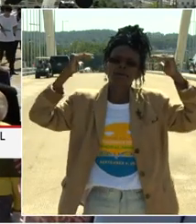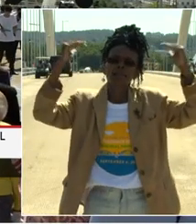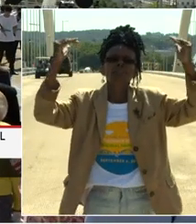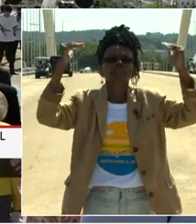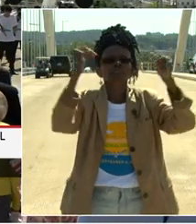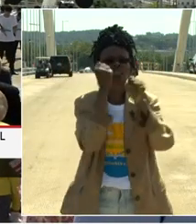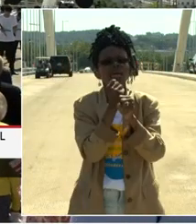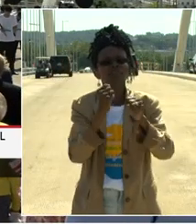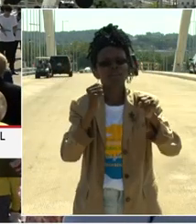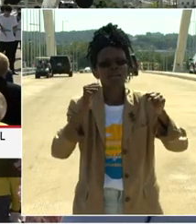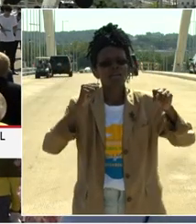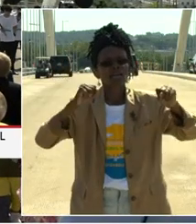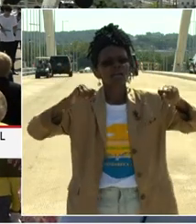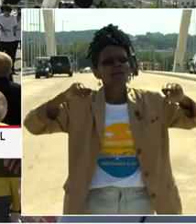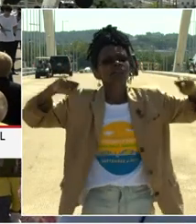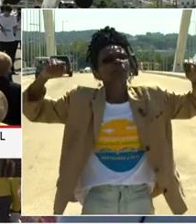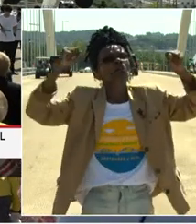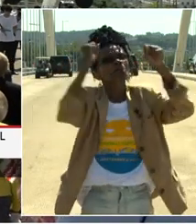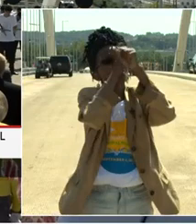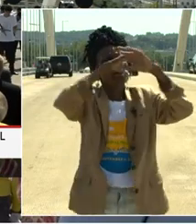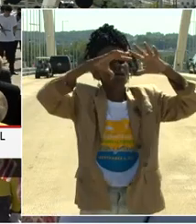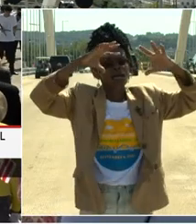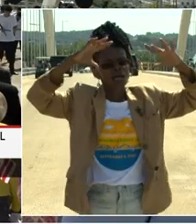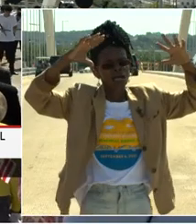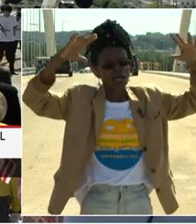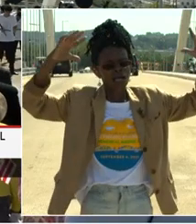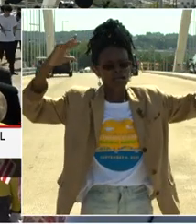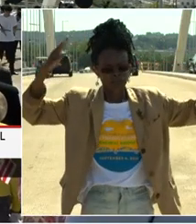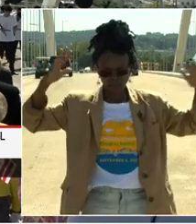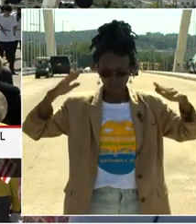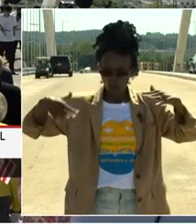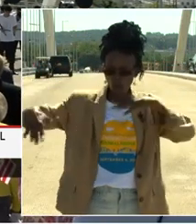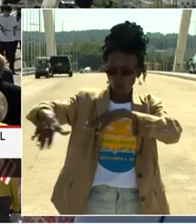freedom over me!